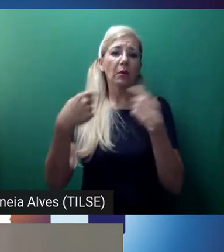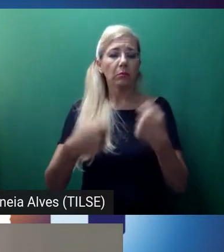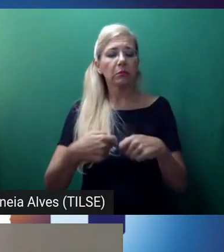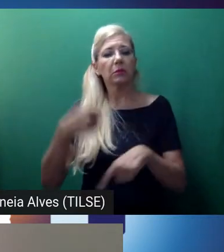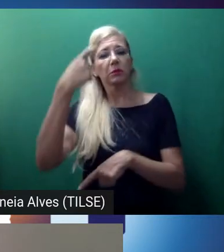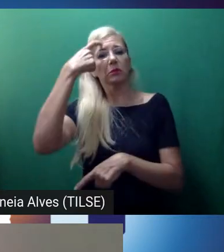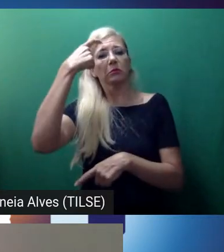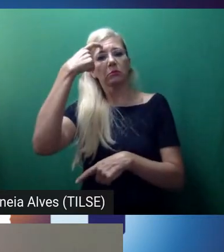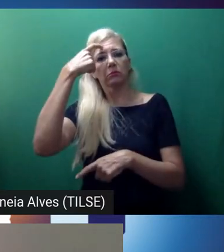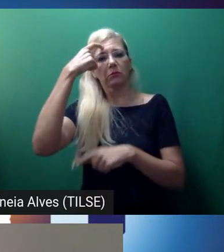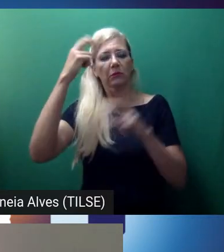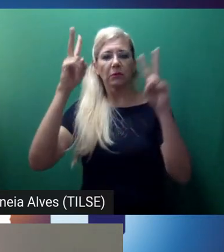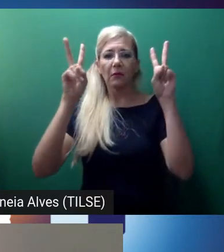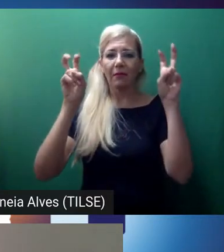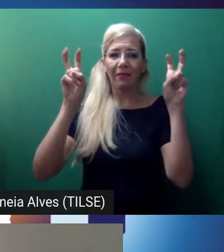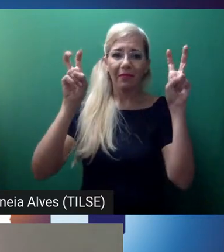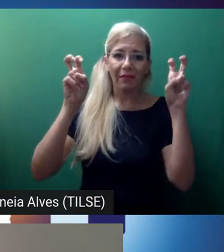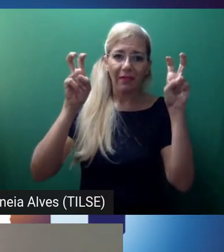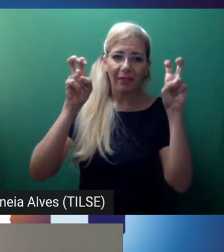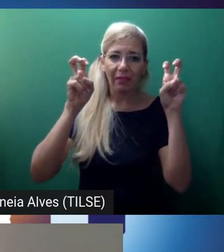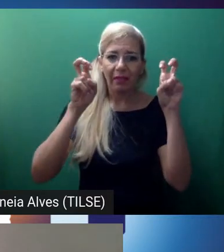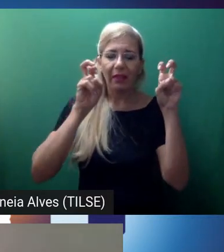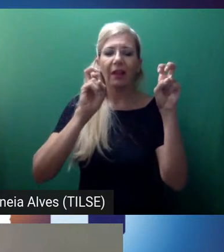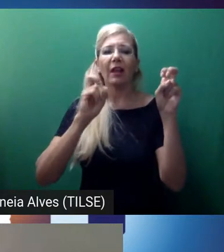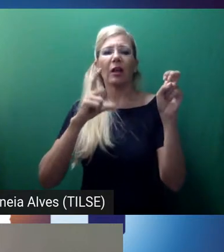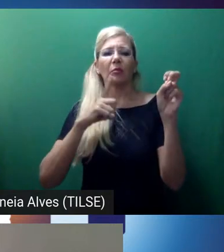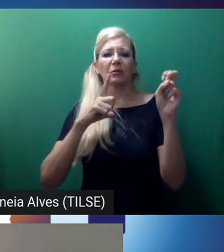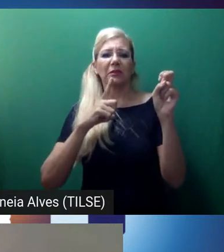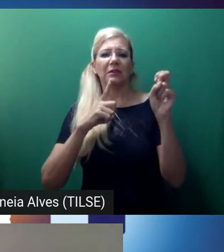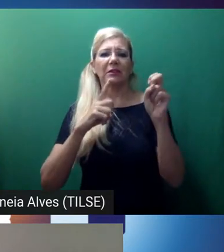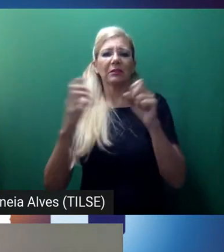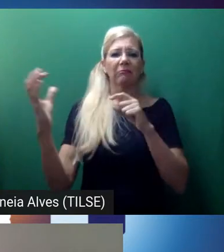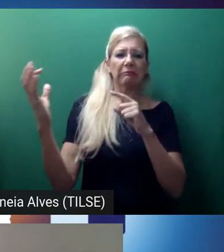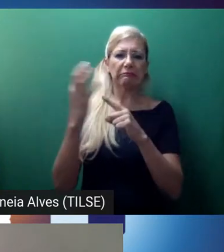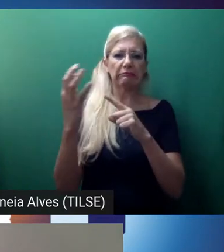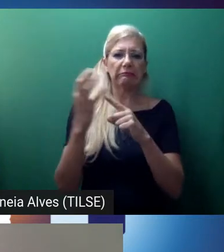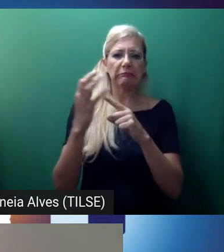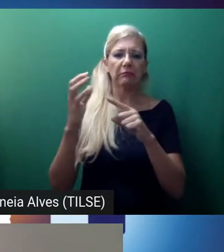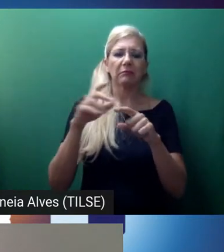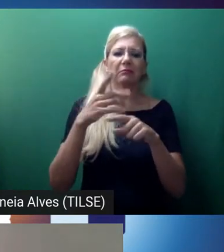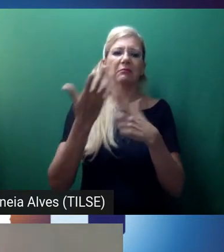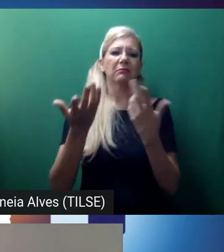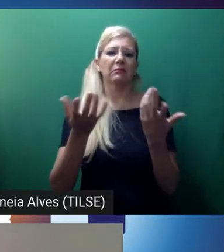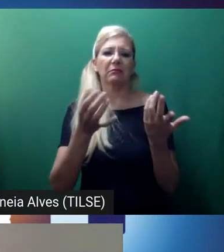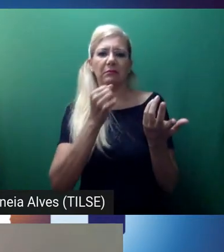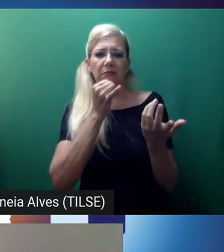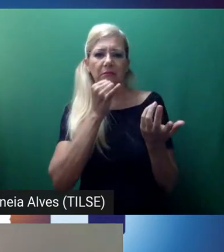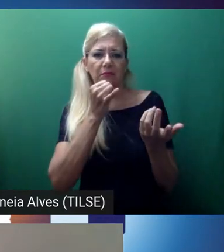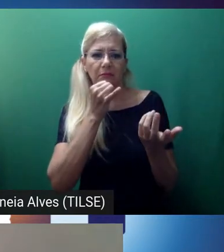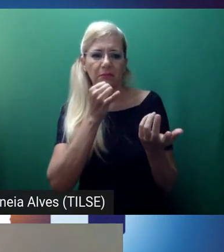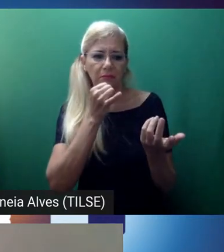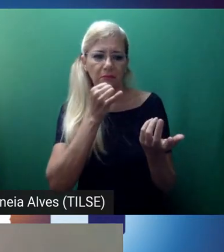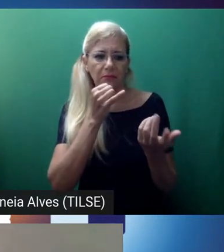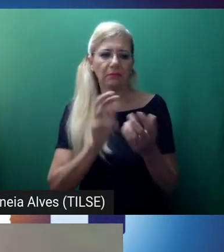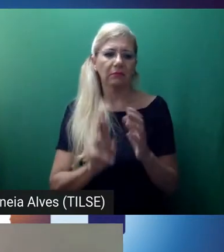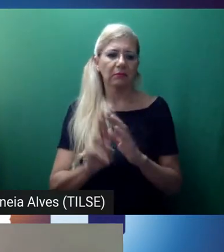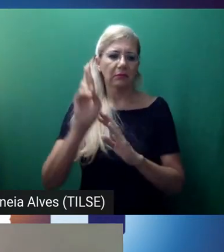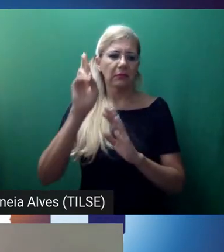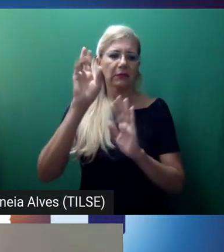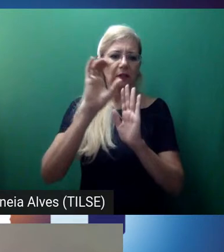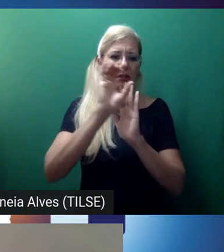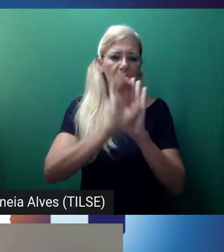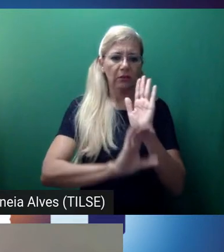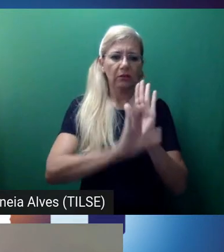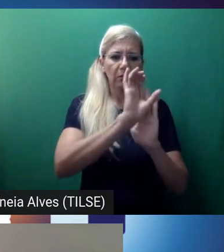about decolonization of your syllabi, of your references,